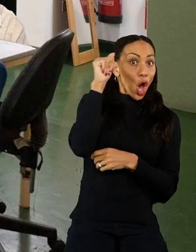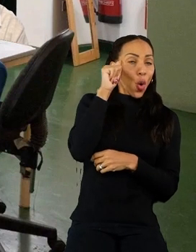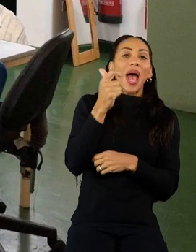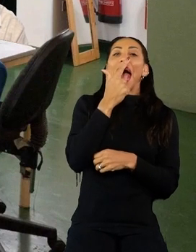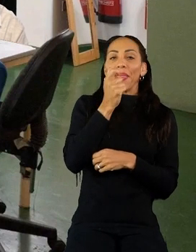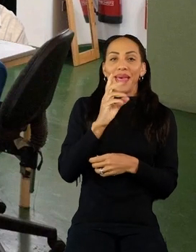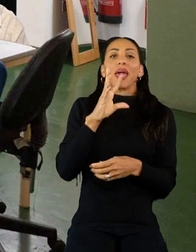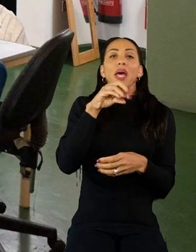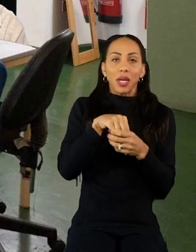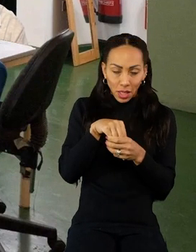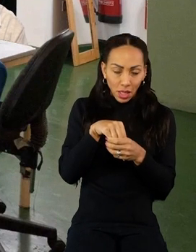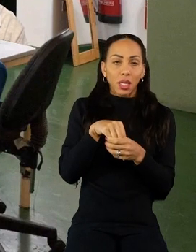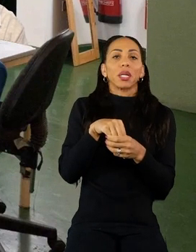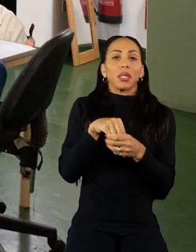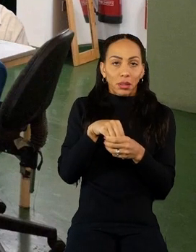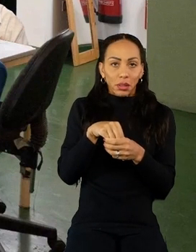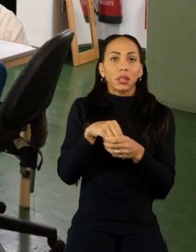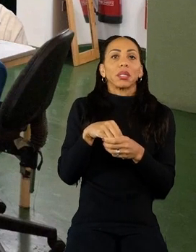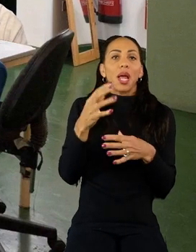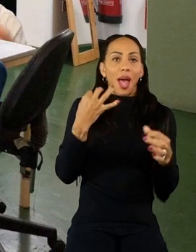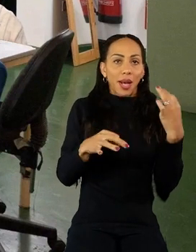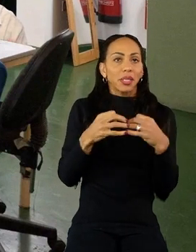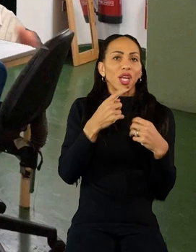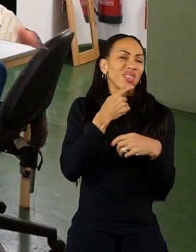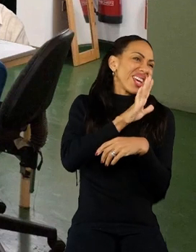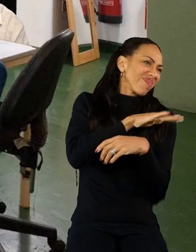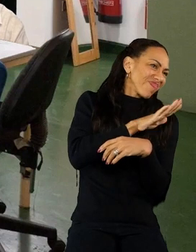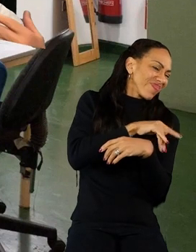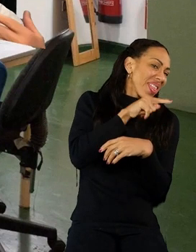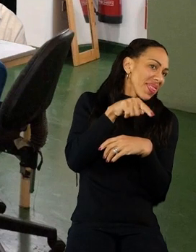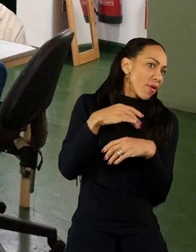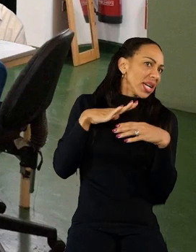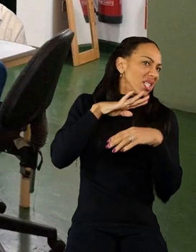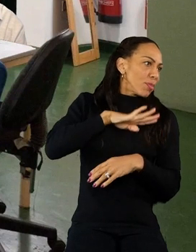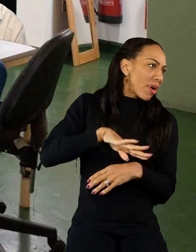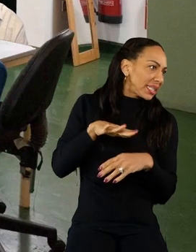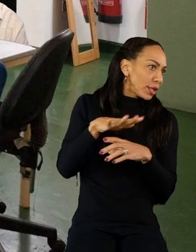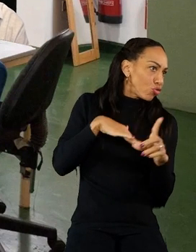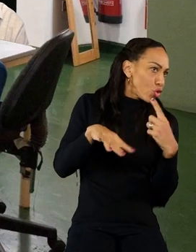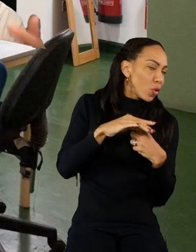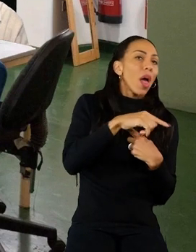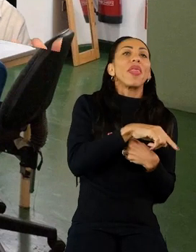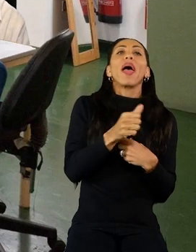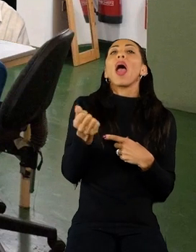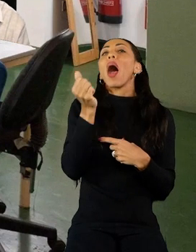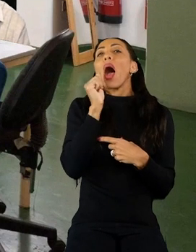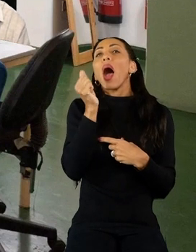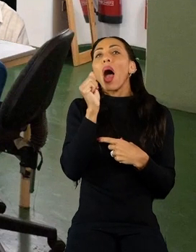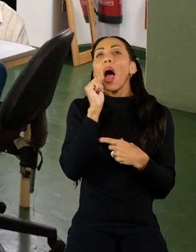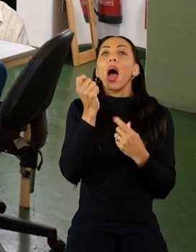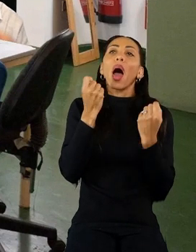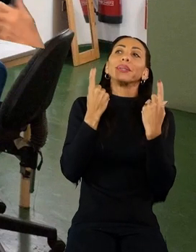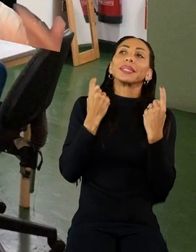really explain all the different environments, so that they are then able, and say you're in a depressing room,